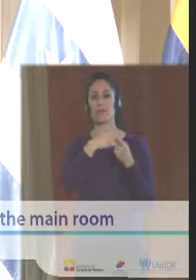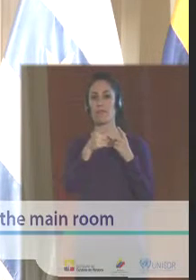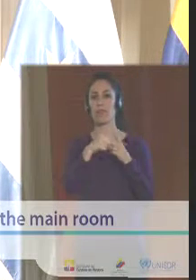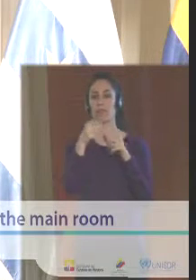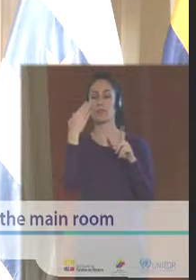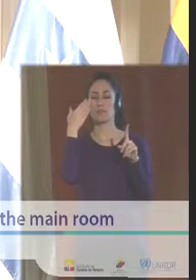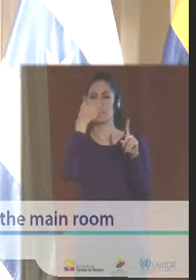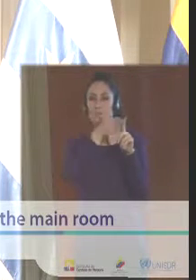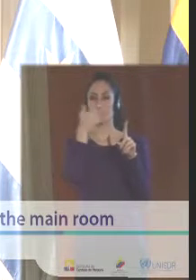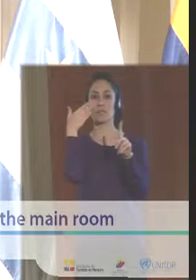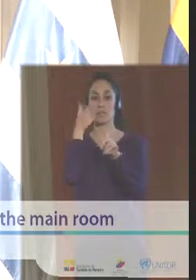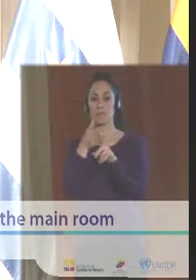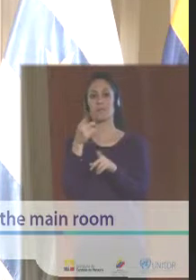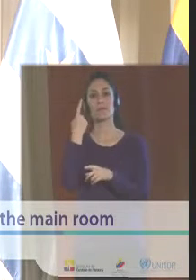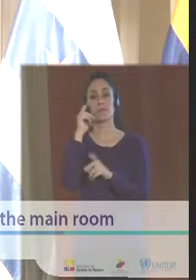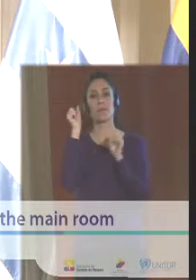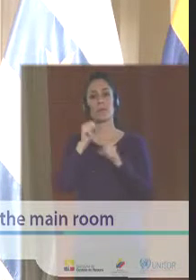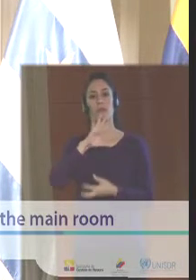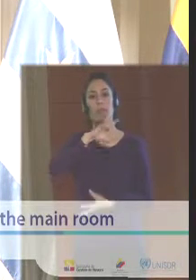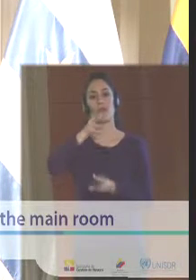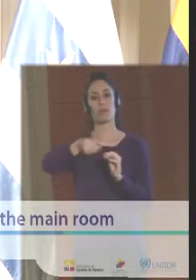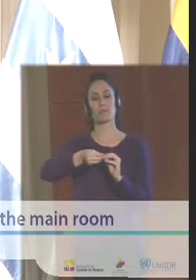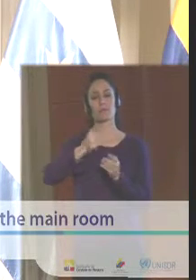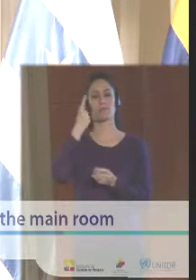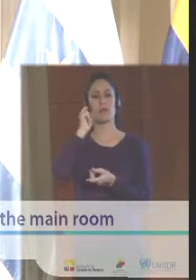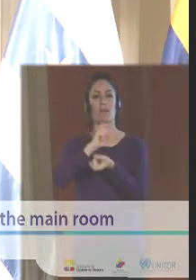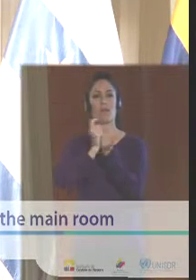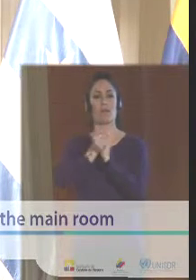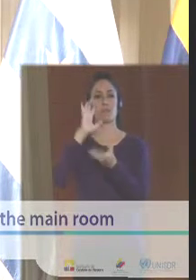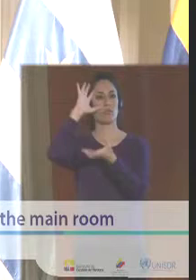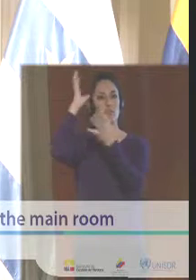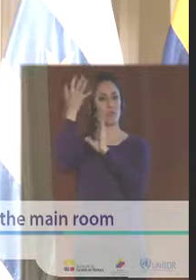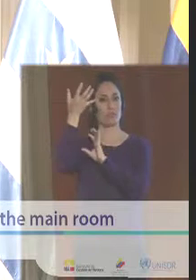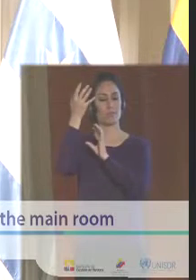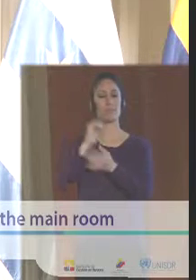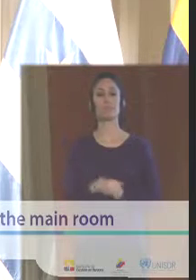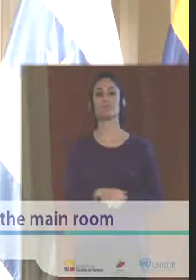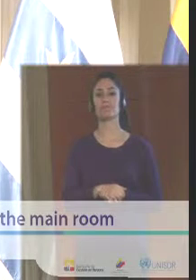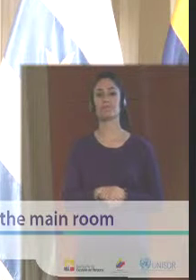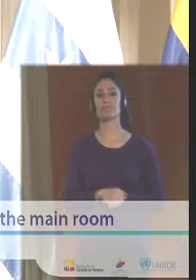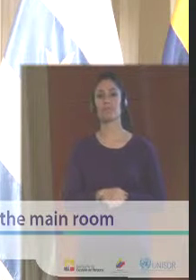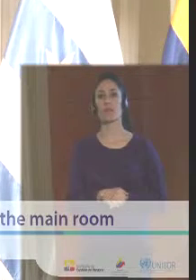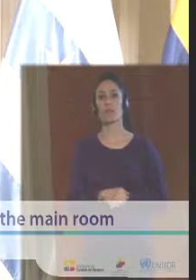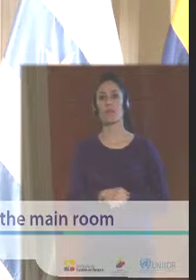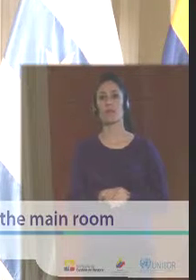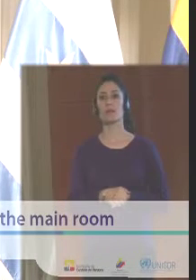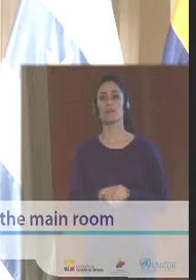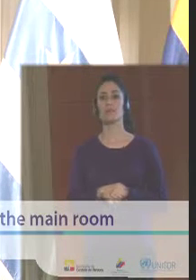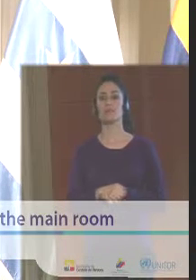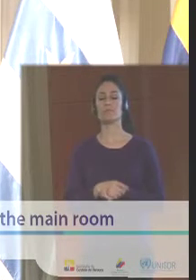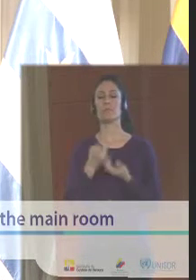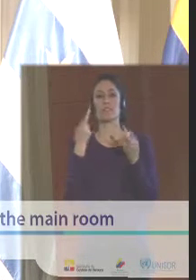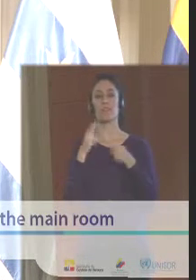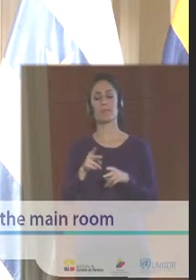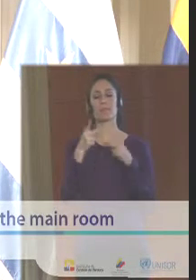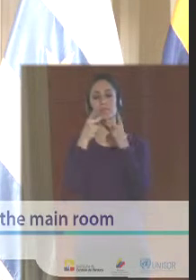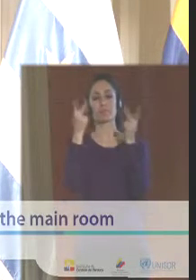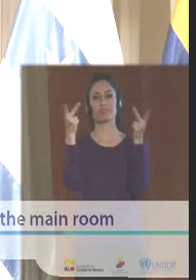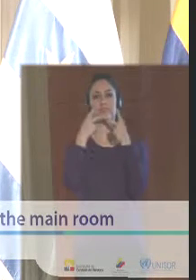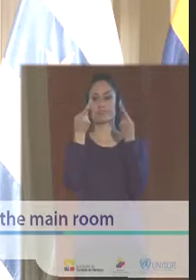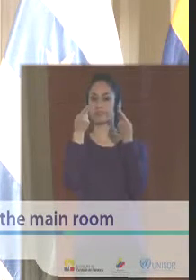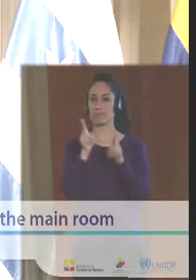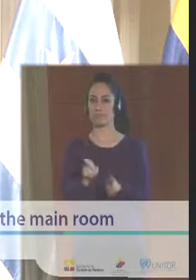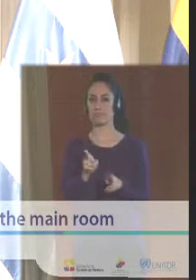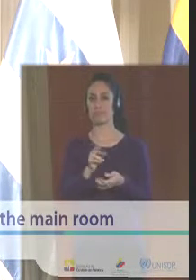well as the new challenges that we face, adaptation to climate change, and a series